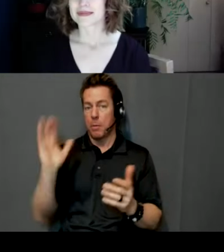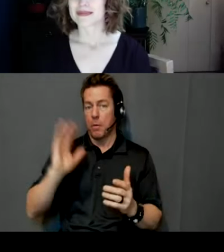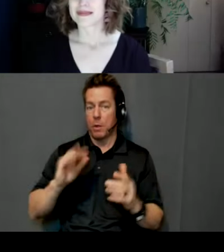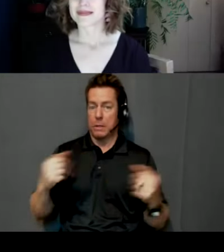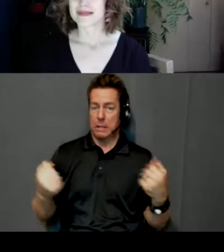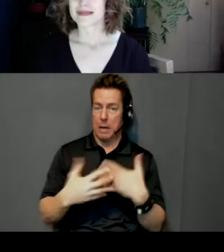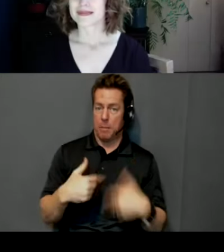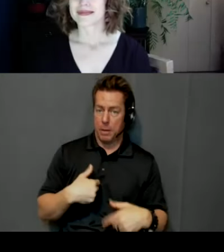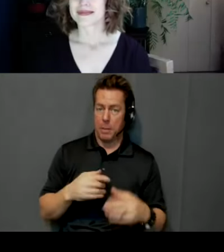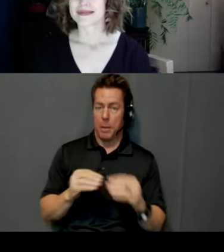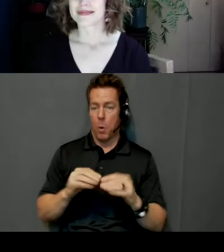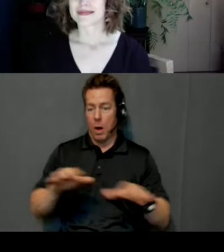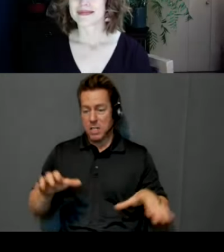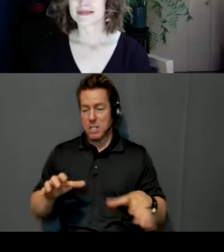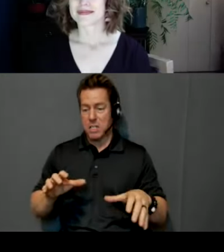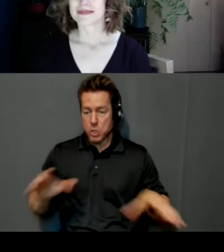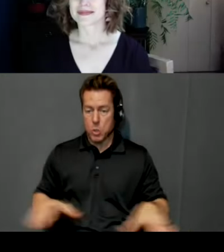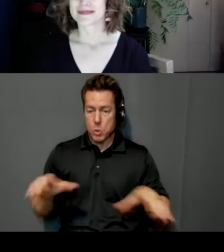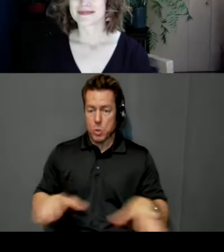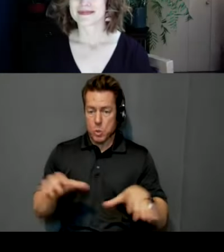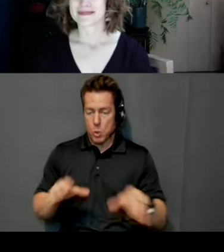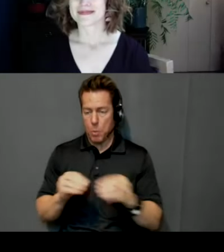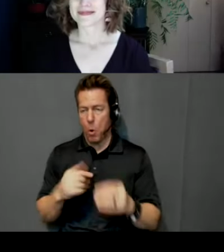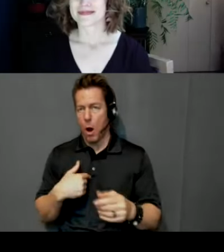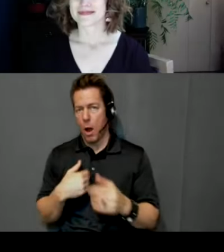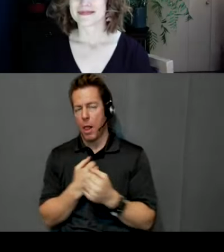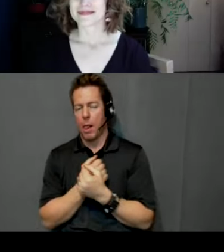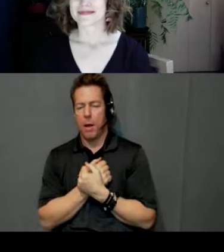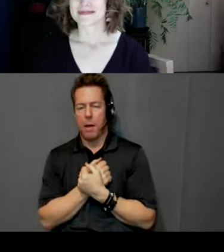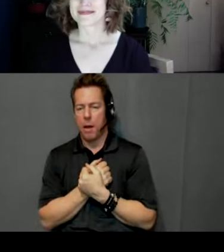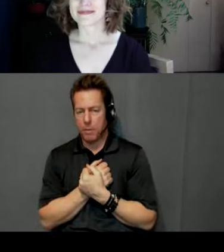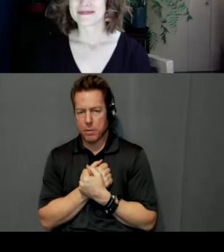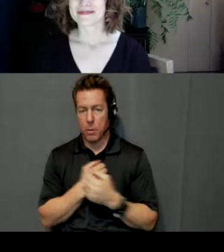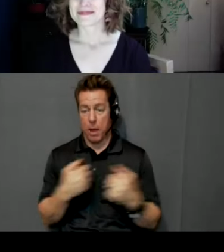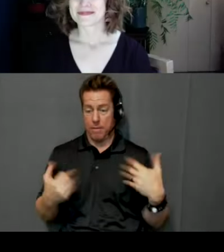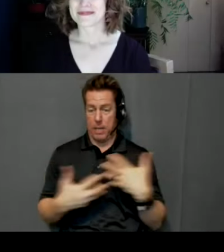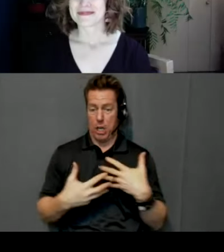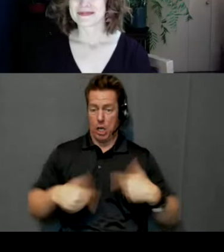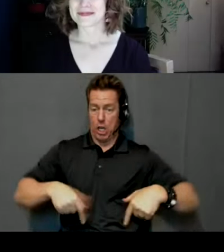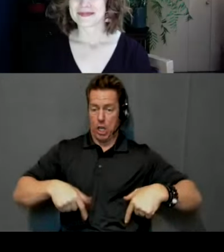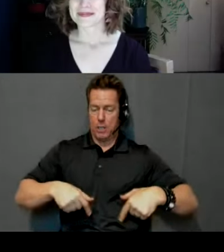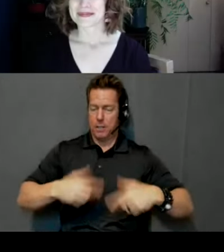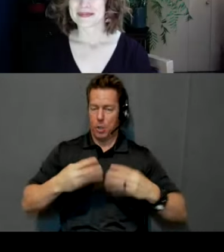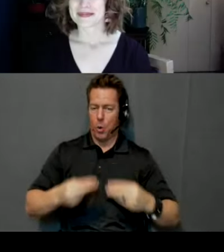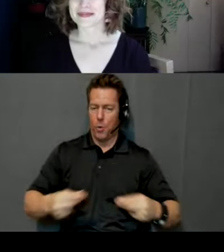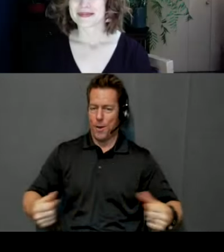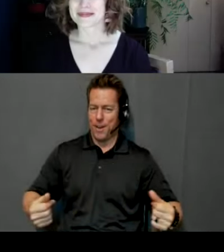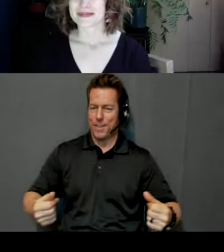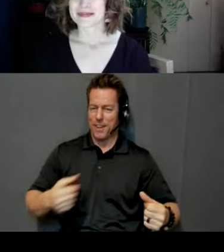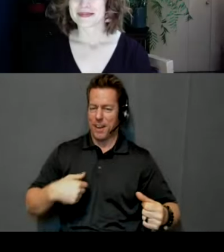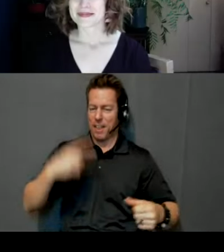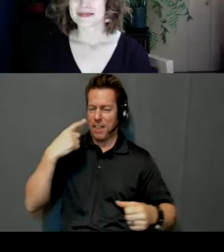I do it, the more I love it. So that fear is kind of like going away. And so, yeah, I think it'll be here to